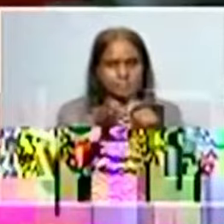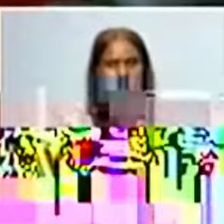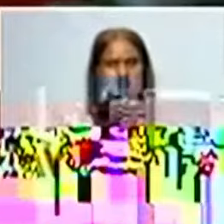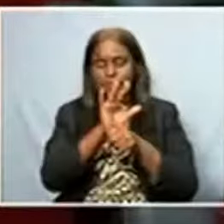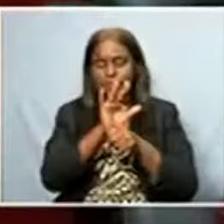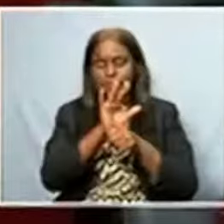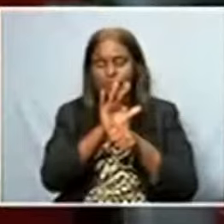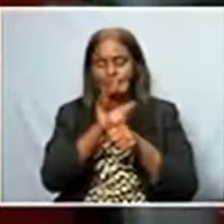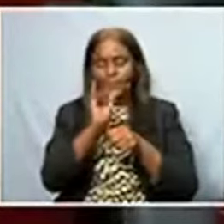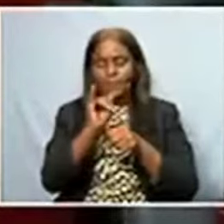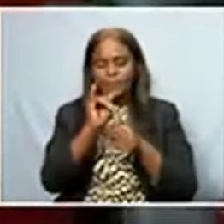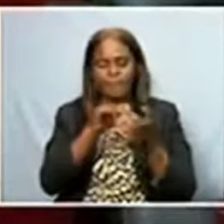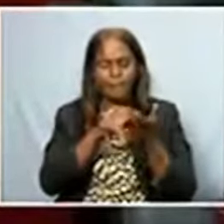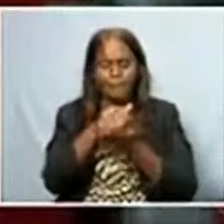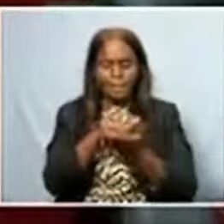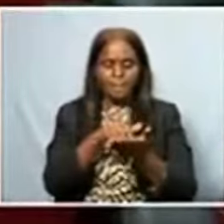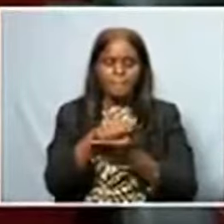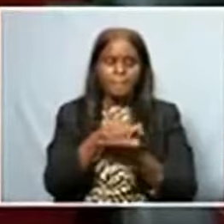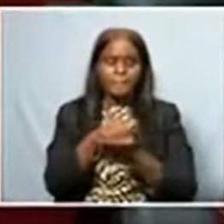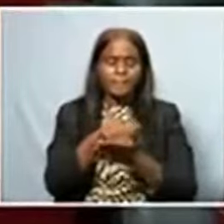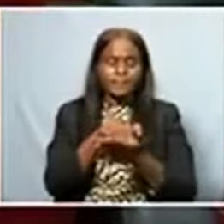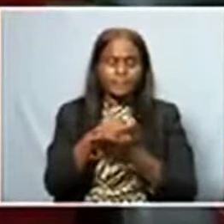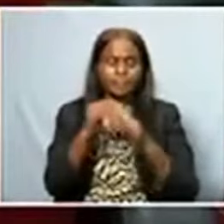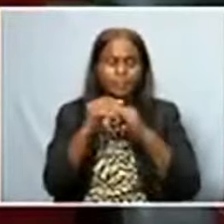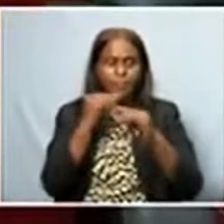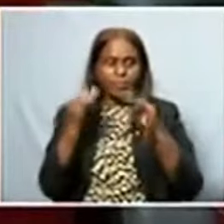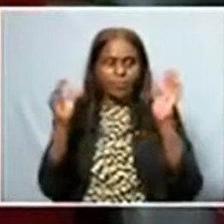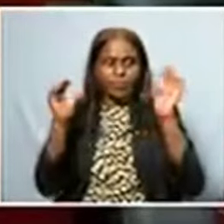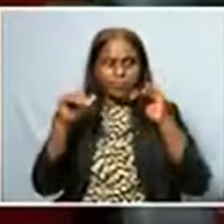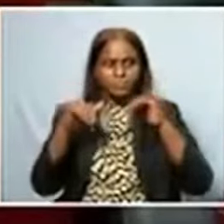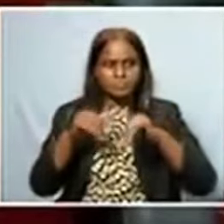that the inflation level goes down.